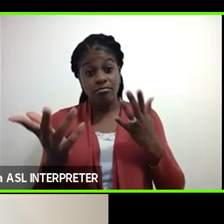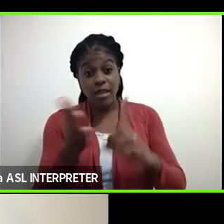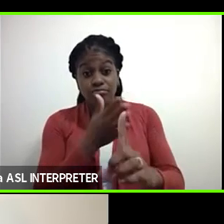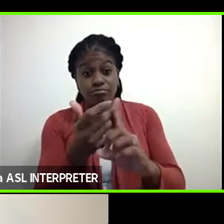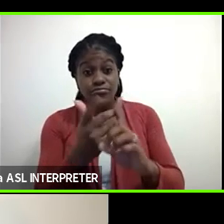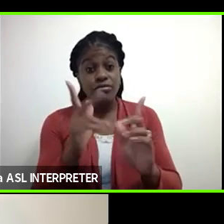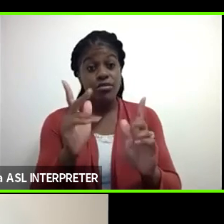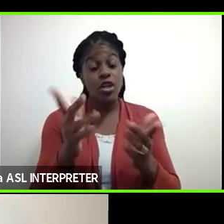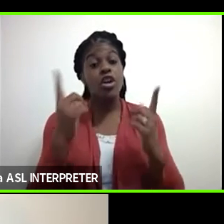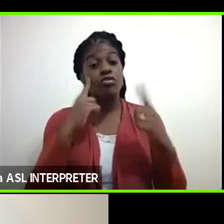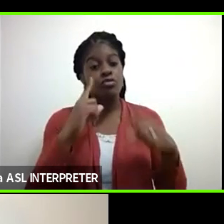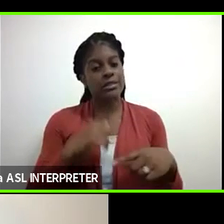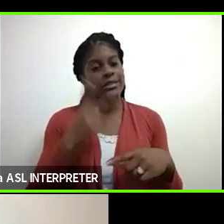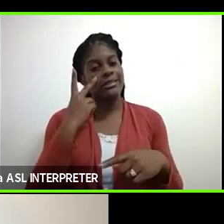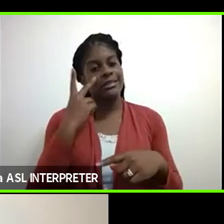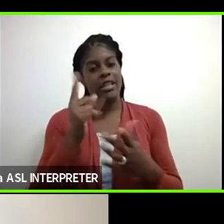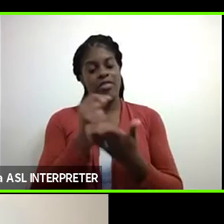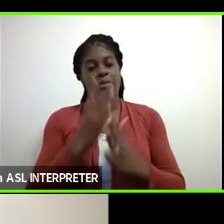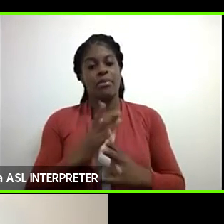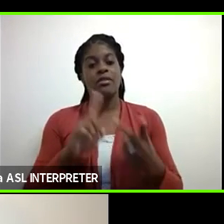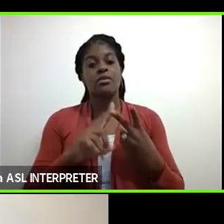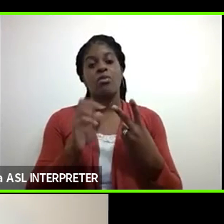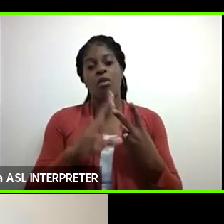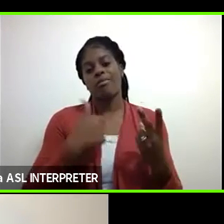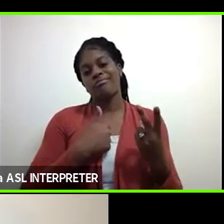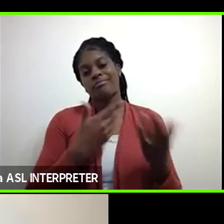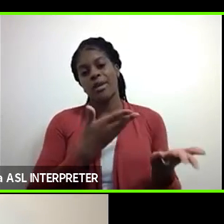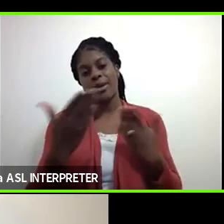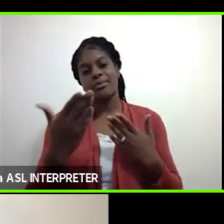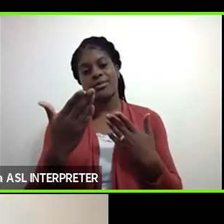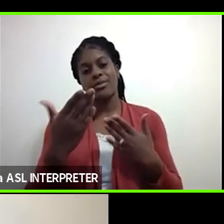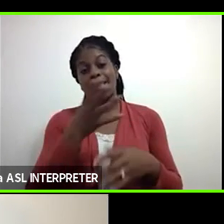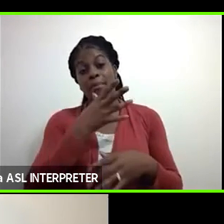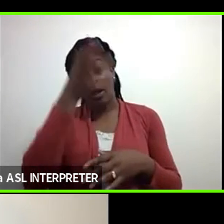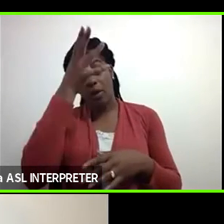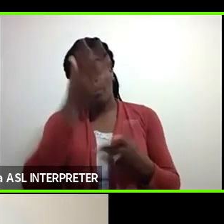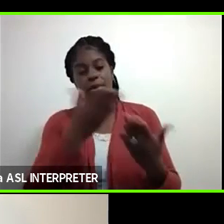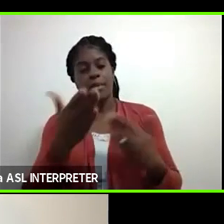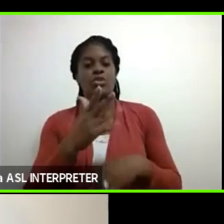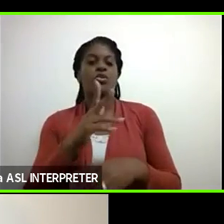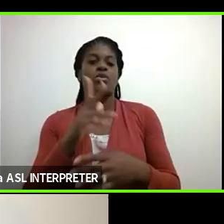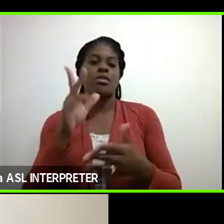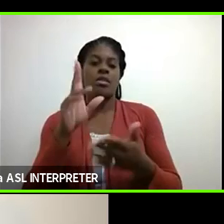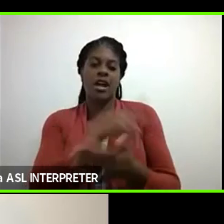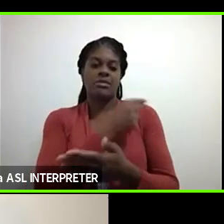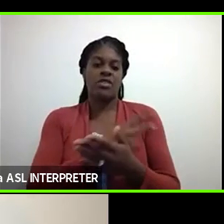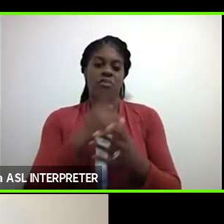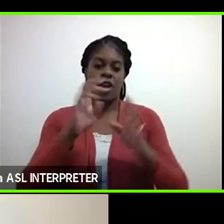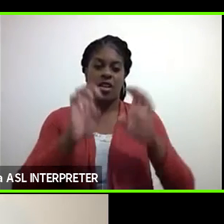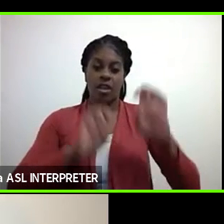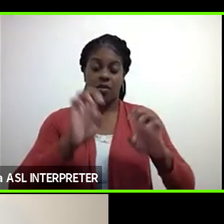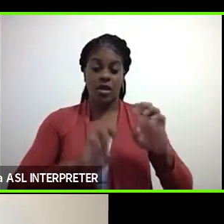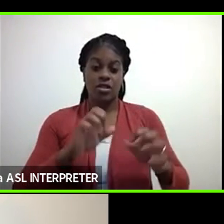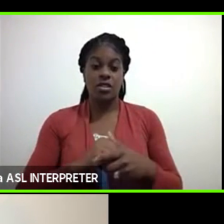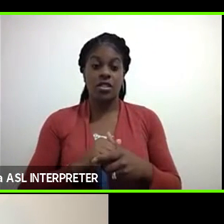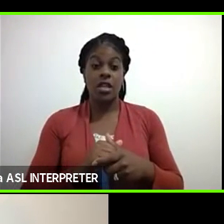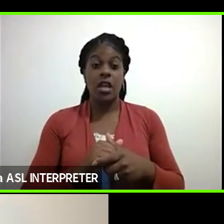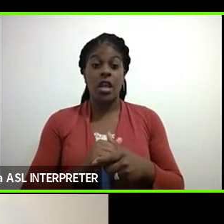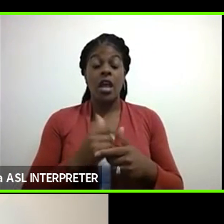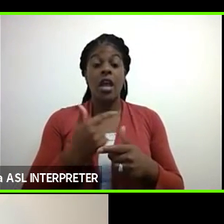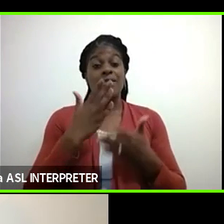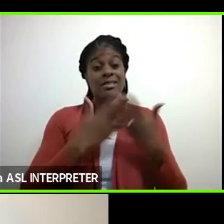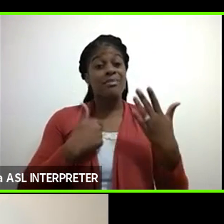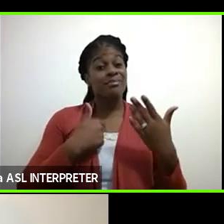parents or for myself to take them to the hospital for an emergency evaluation if it's needed. Some of the hurdles I've encountered as an SRO with